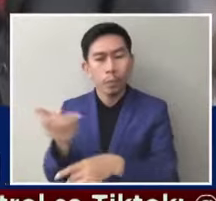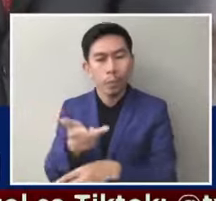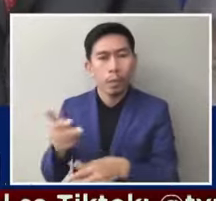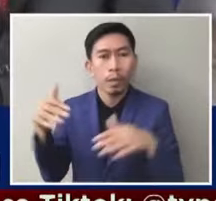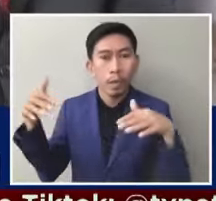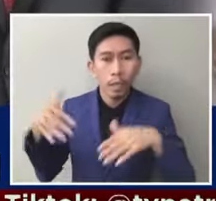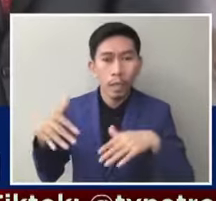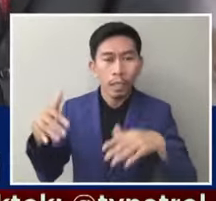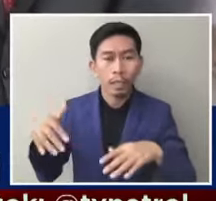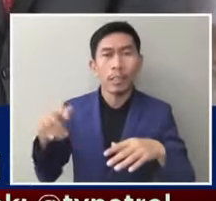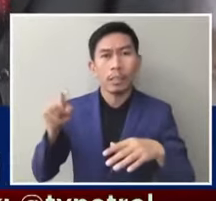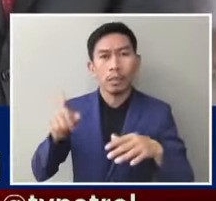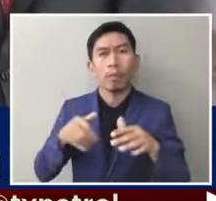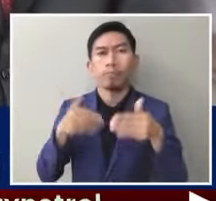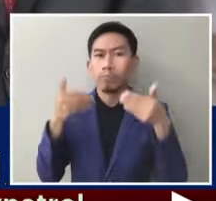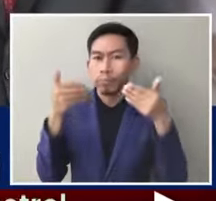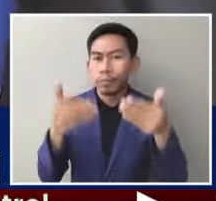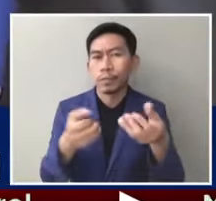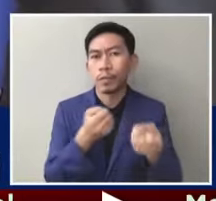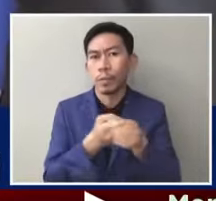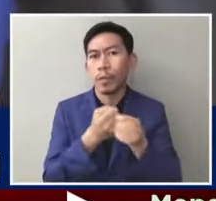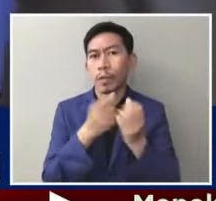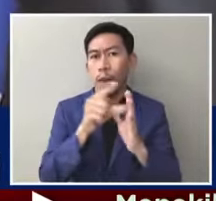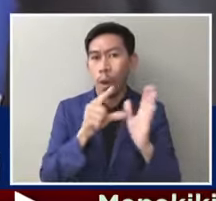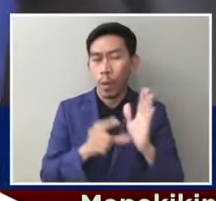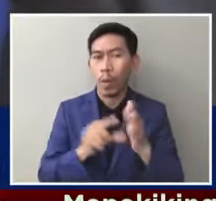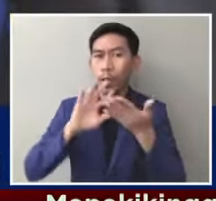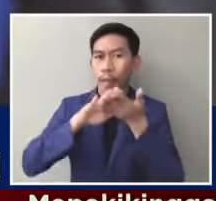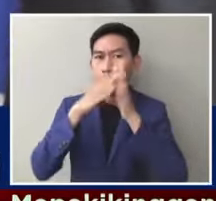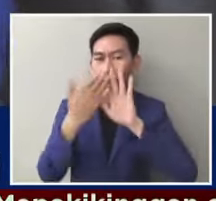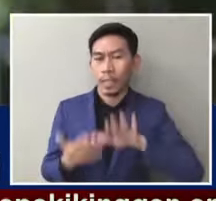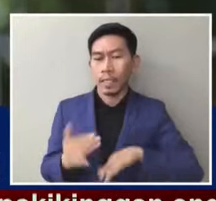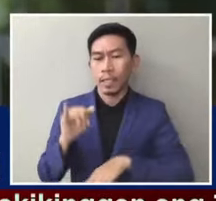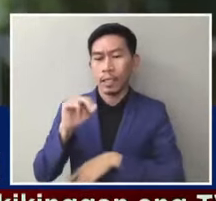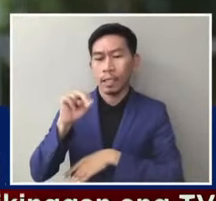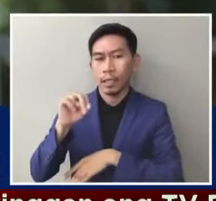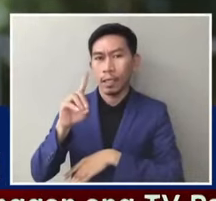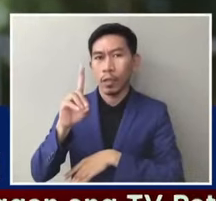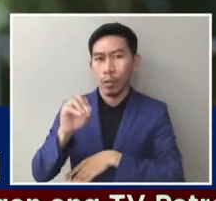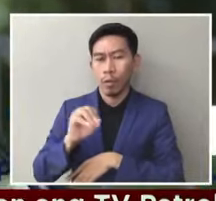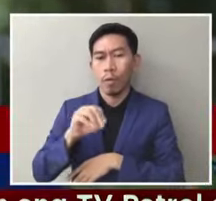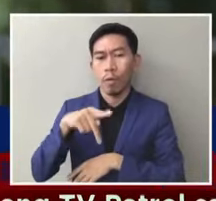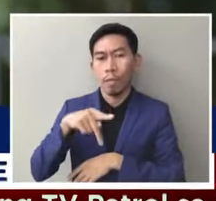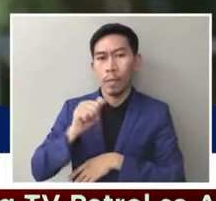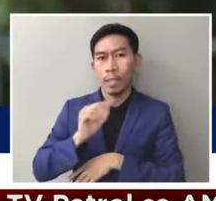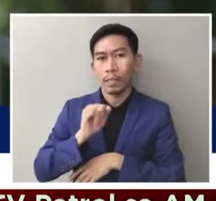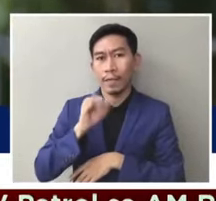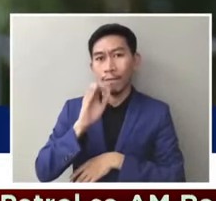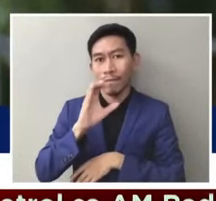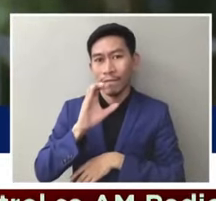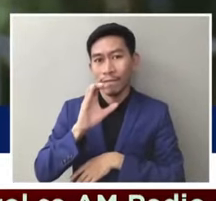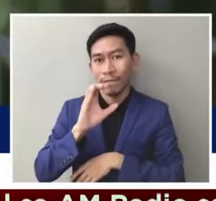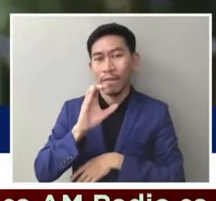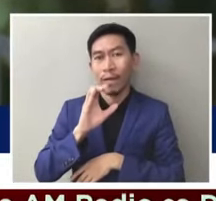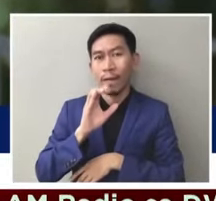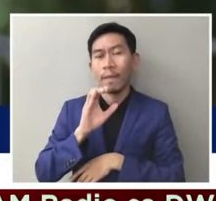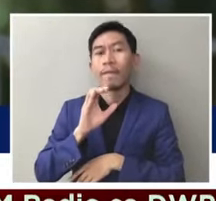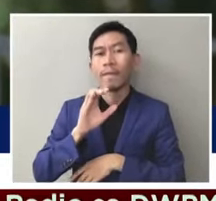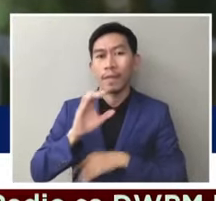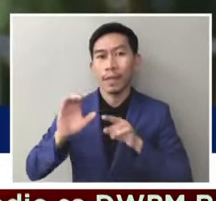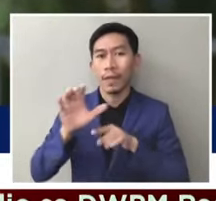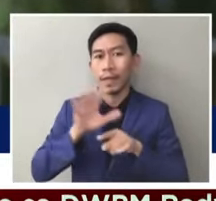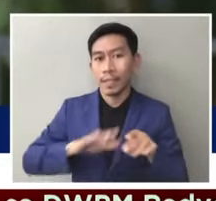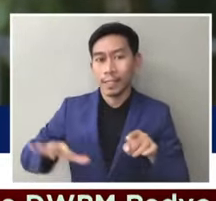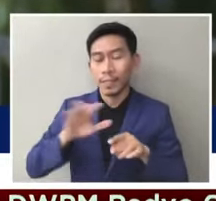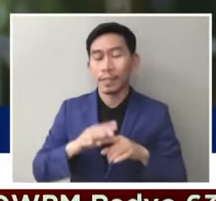sa mga batas at kapayapaan sa Indo-Pacific region. Japan reaffirms its commitment to maintain